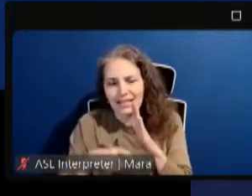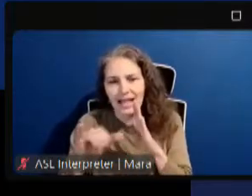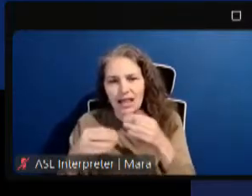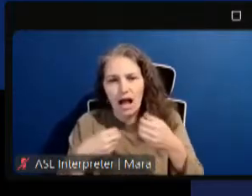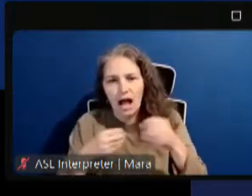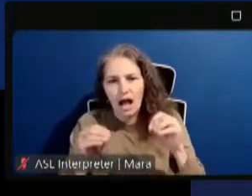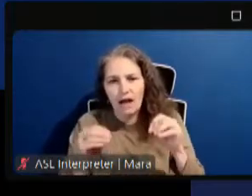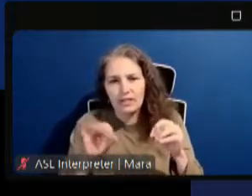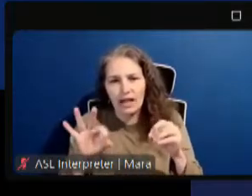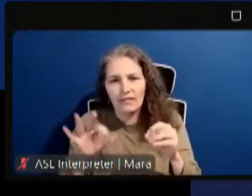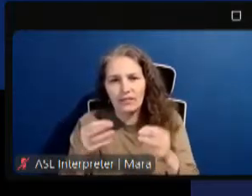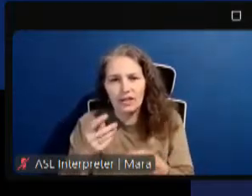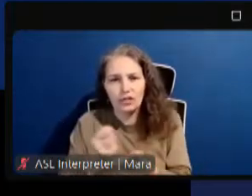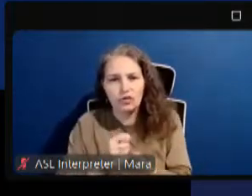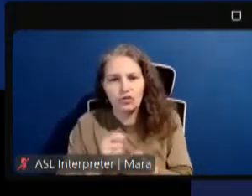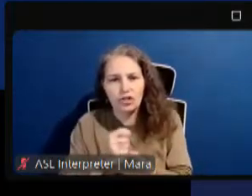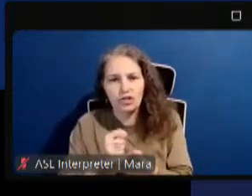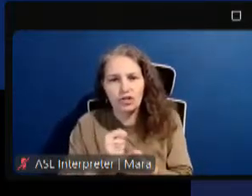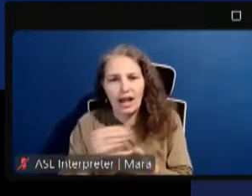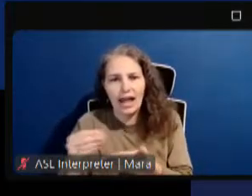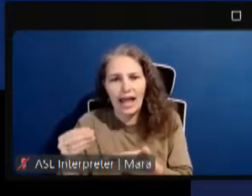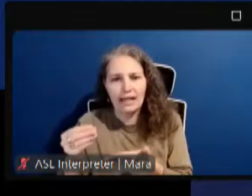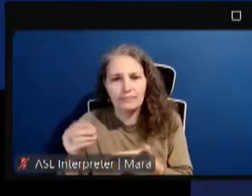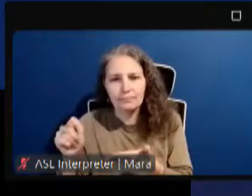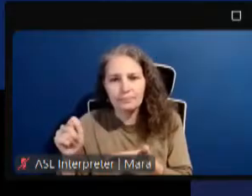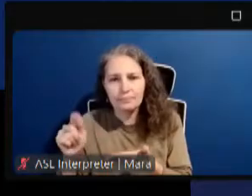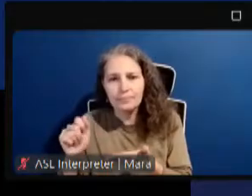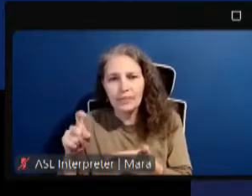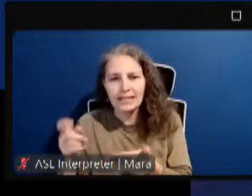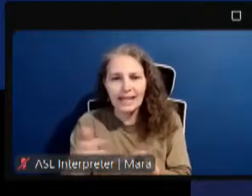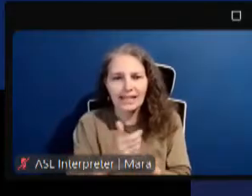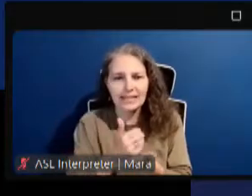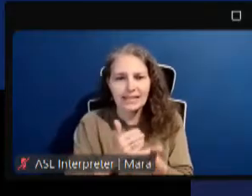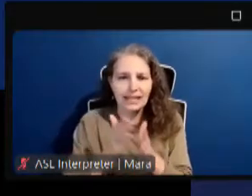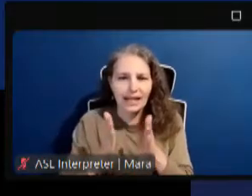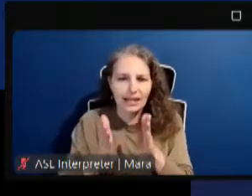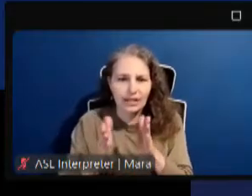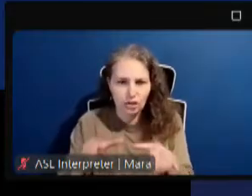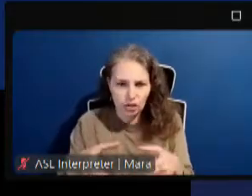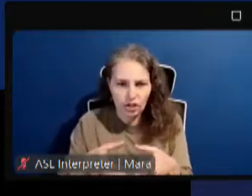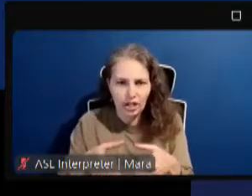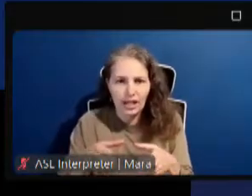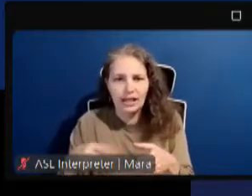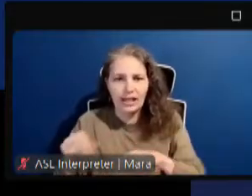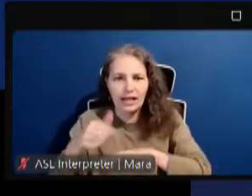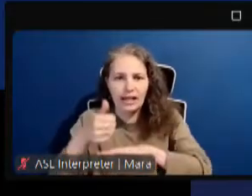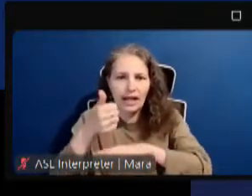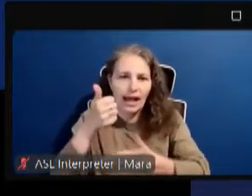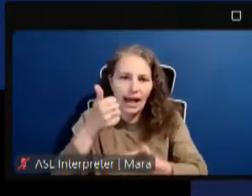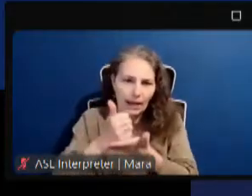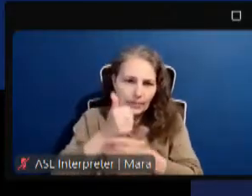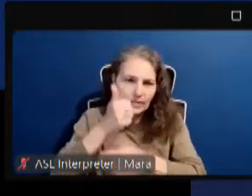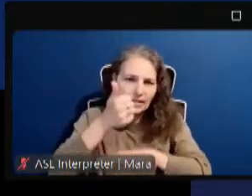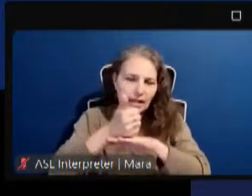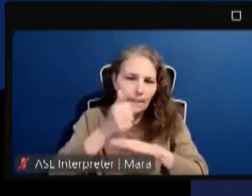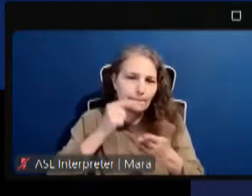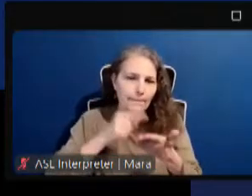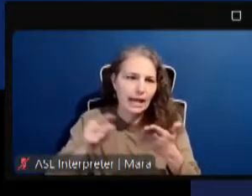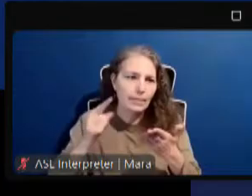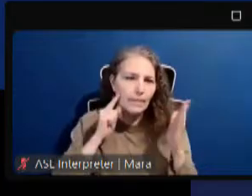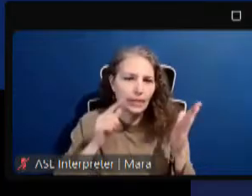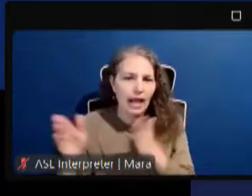of the Treasurer and Tax Collector can help set up payment plans for property